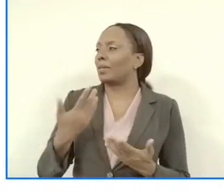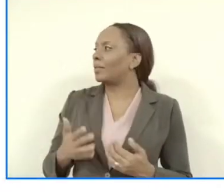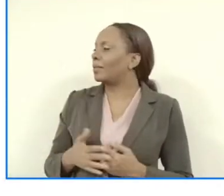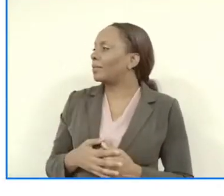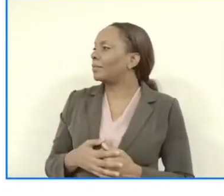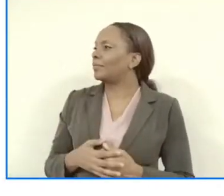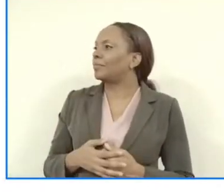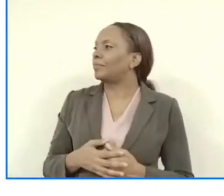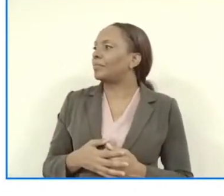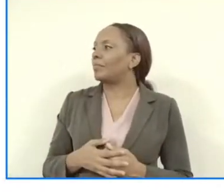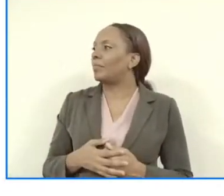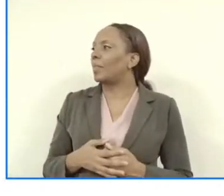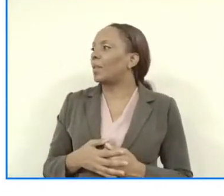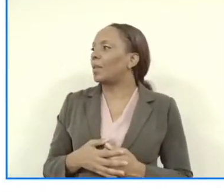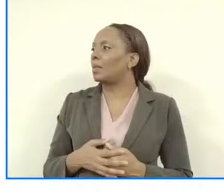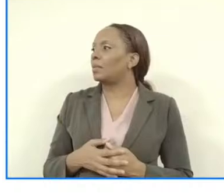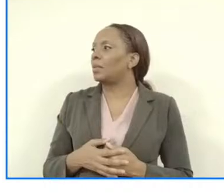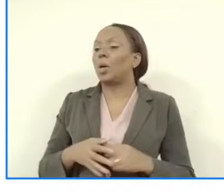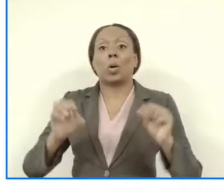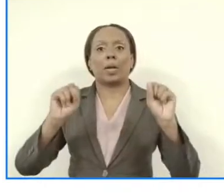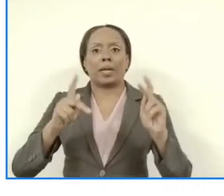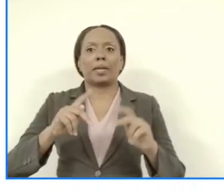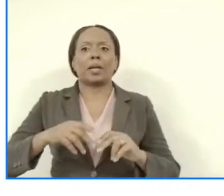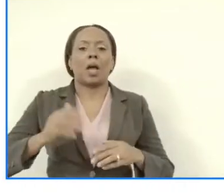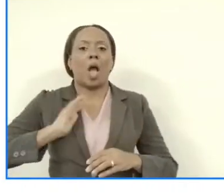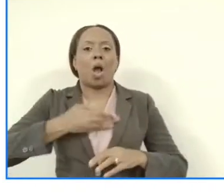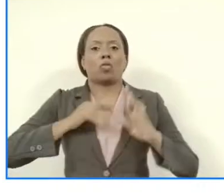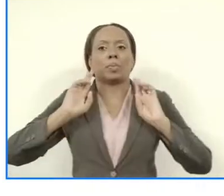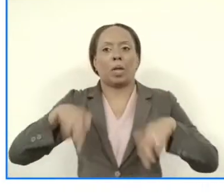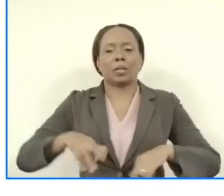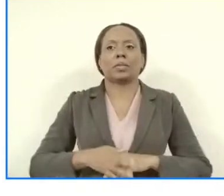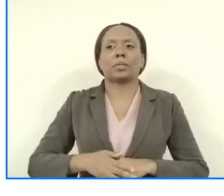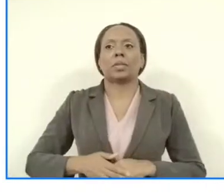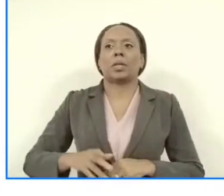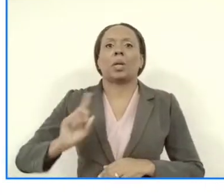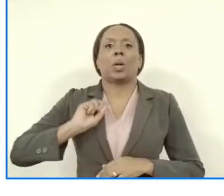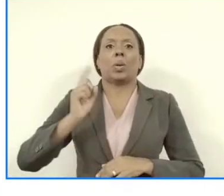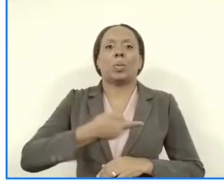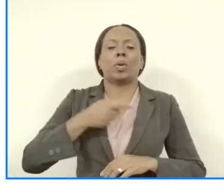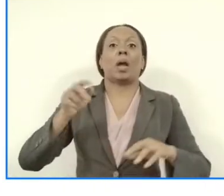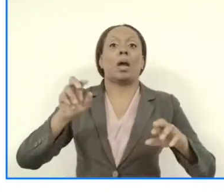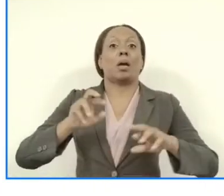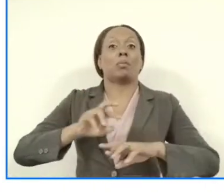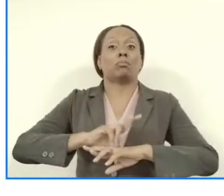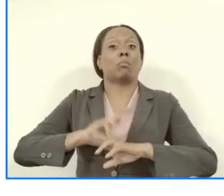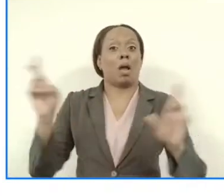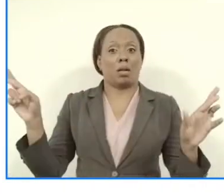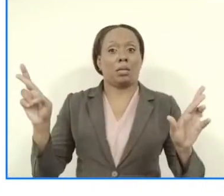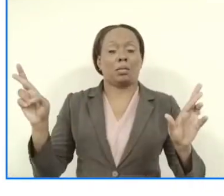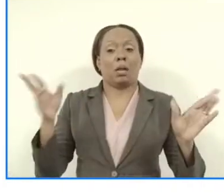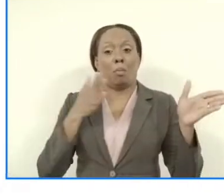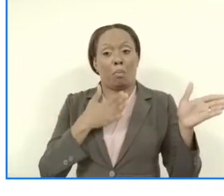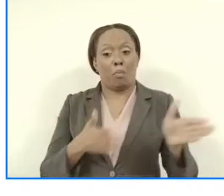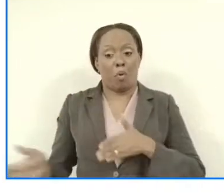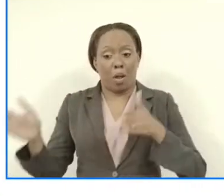your response to the response. public perception. So we are very, very prepared for hurricanes, and we on